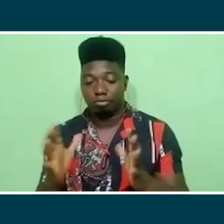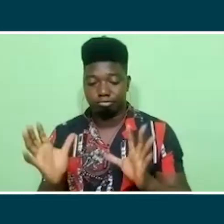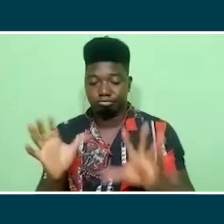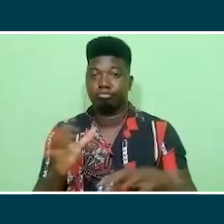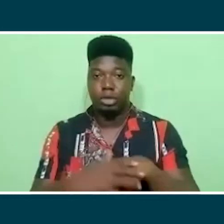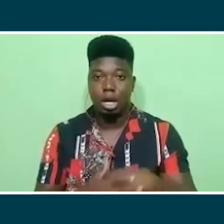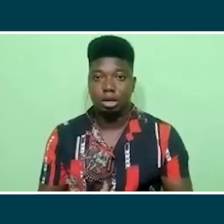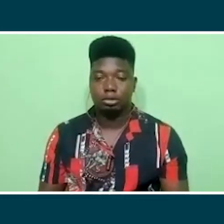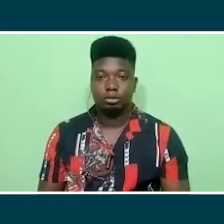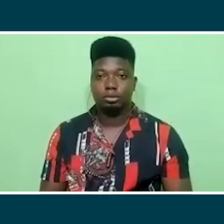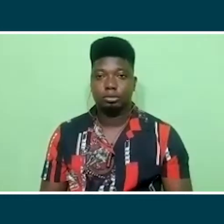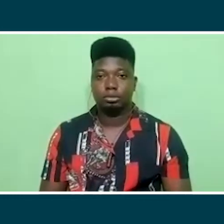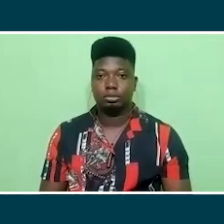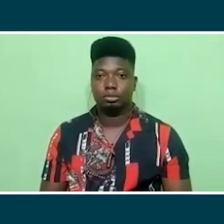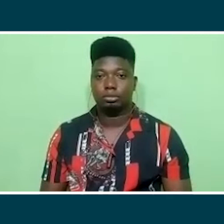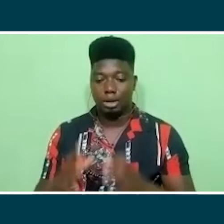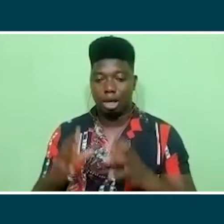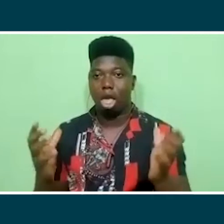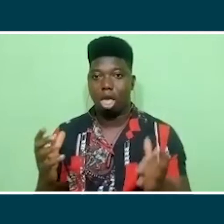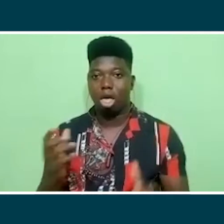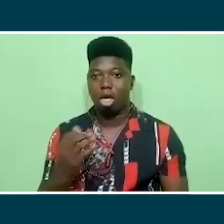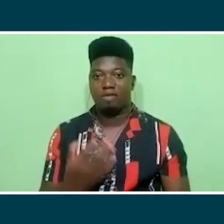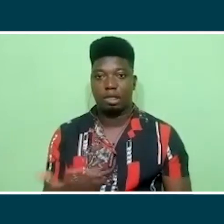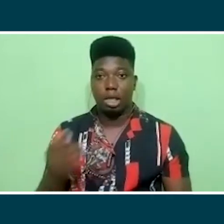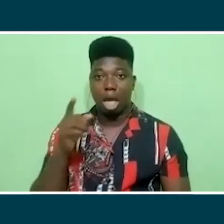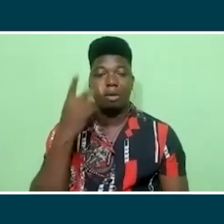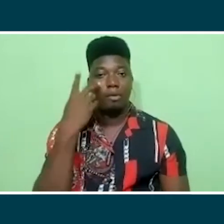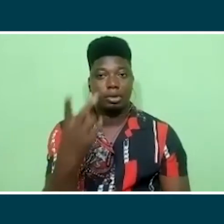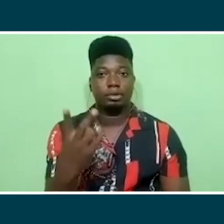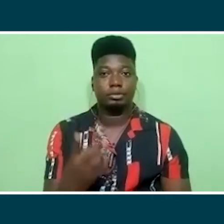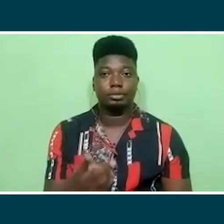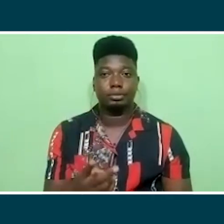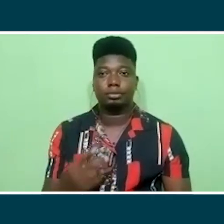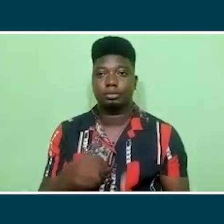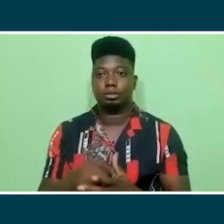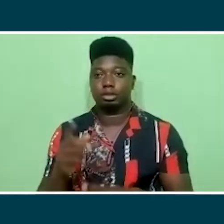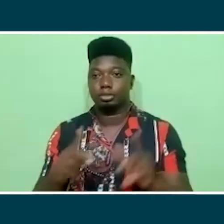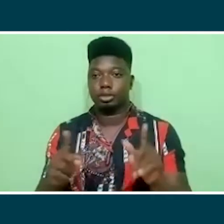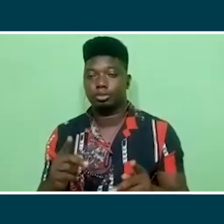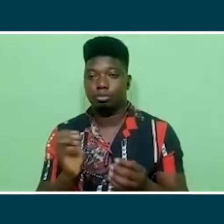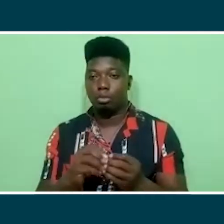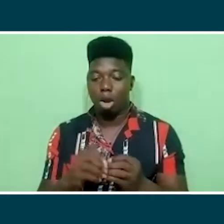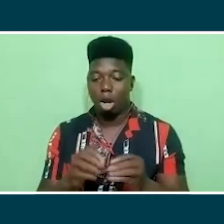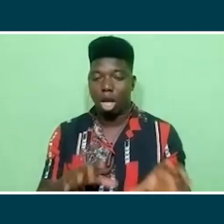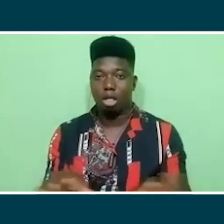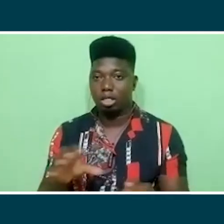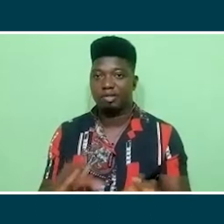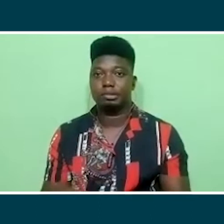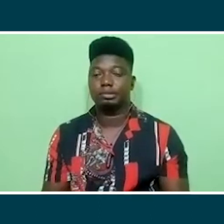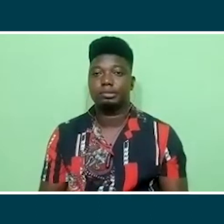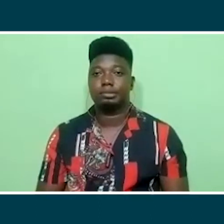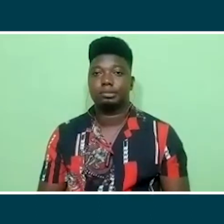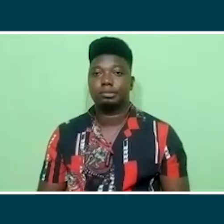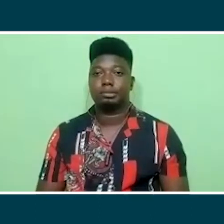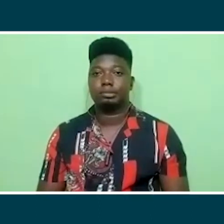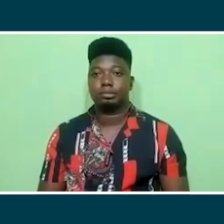of the things you see in the people who are more actively toxic masculinity wise in the